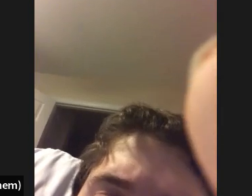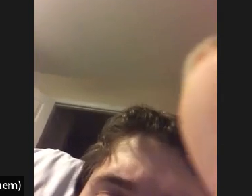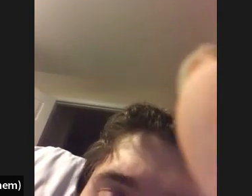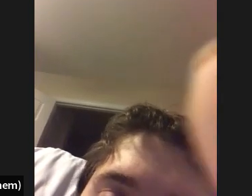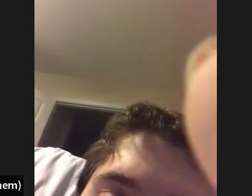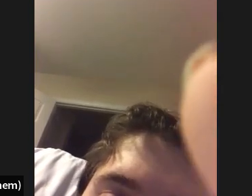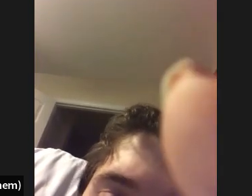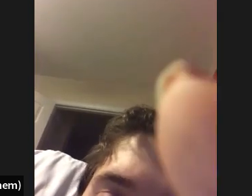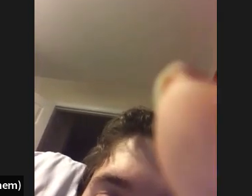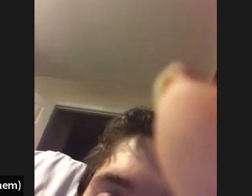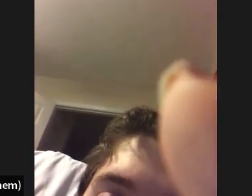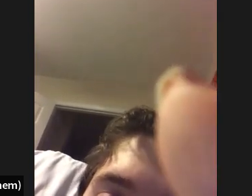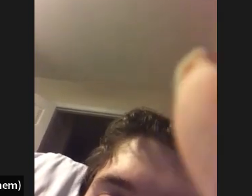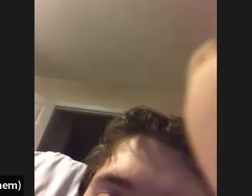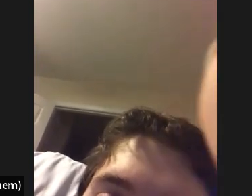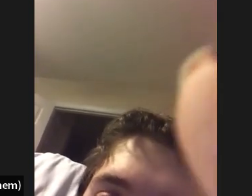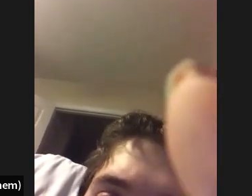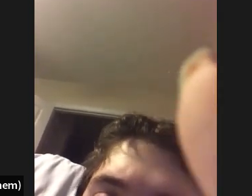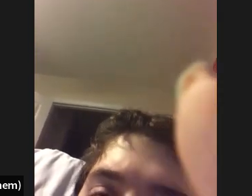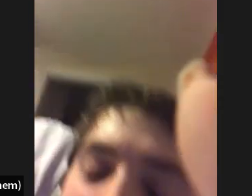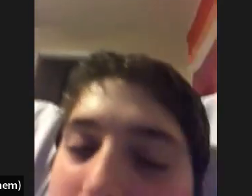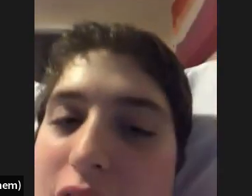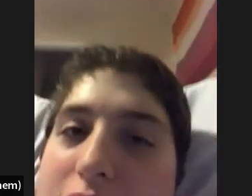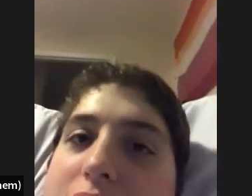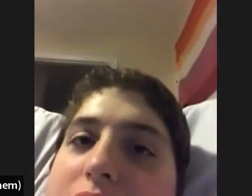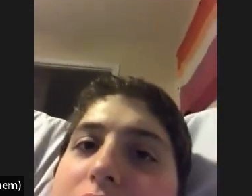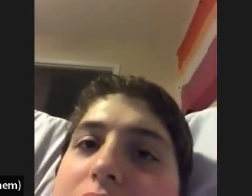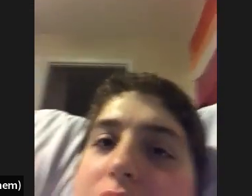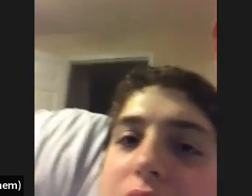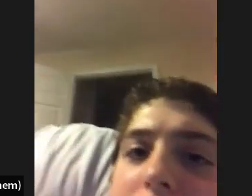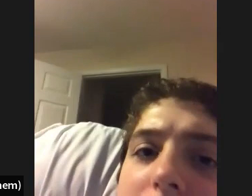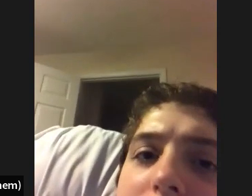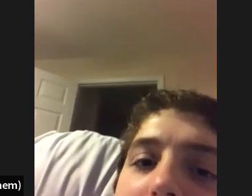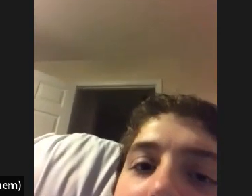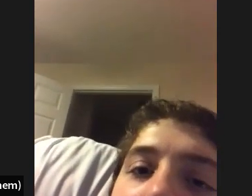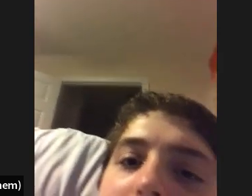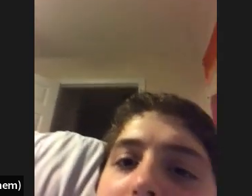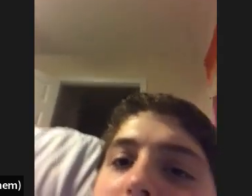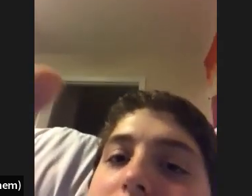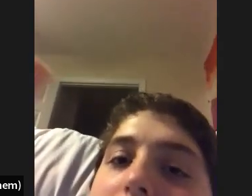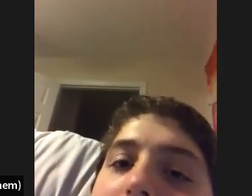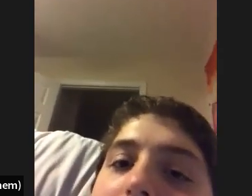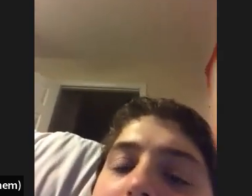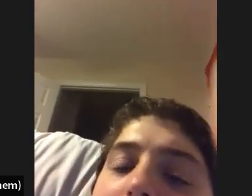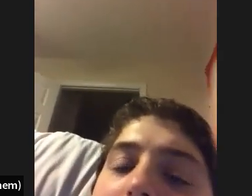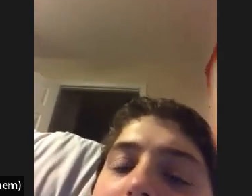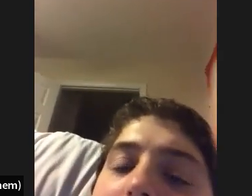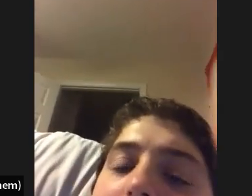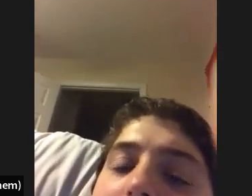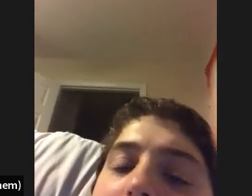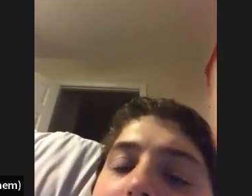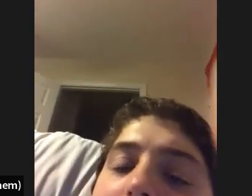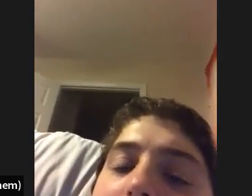other people with disability, or students with disabilities followed. So then that kind of made the school, the town, see